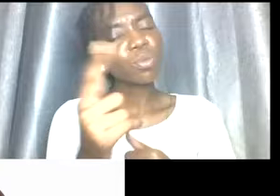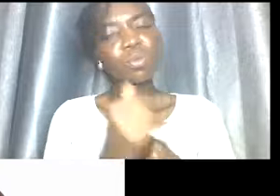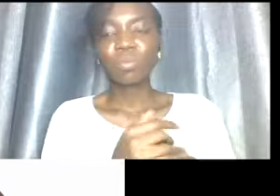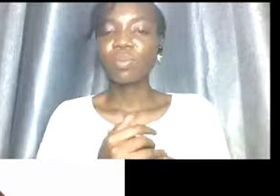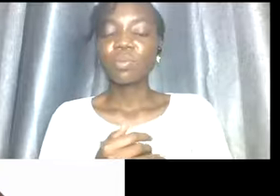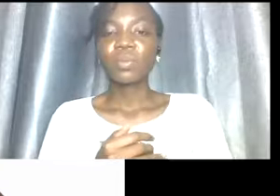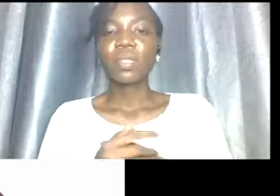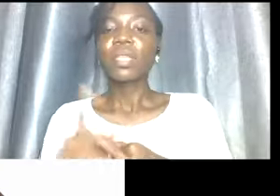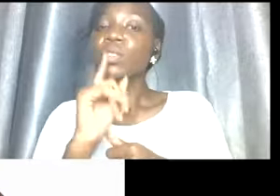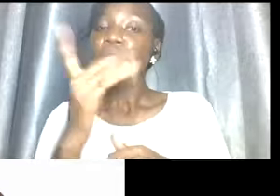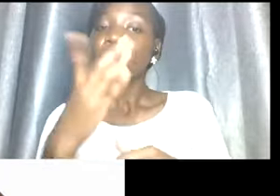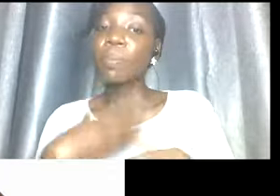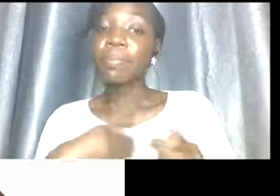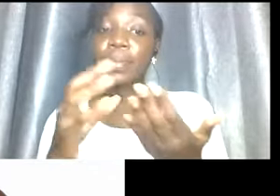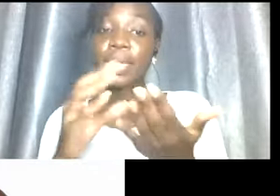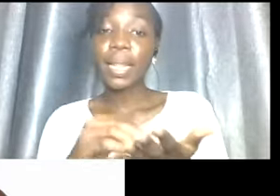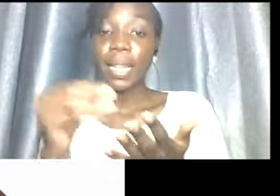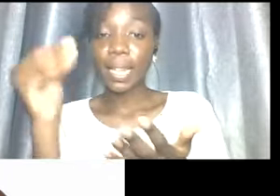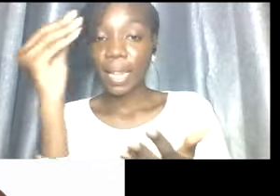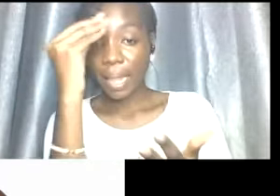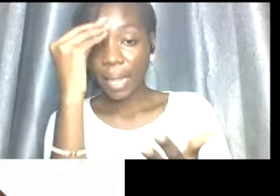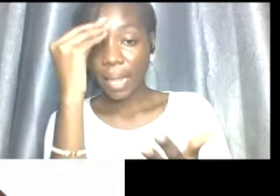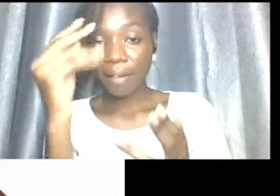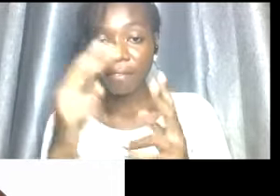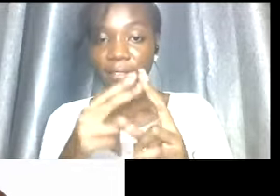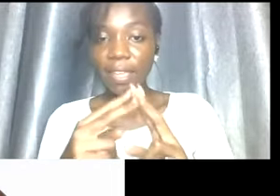I learned that Dairy Queen